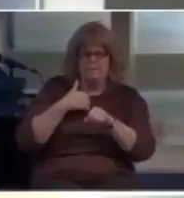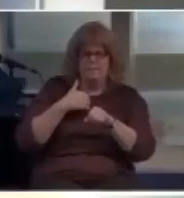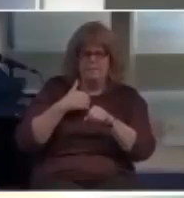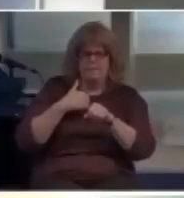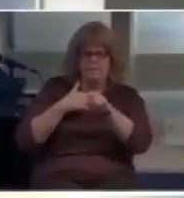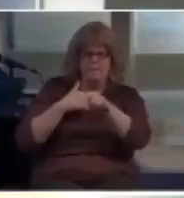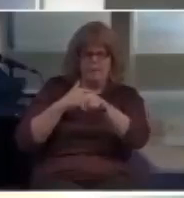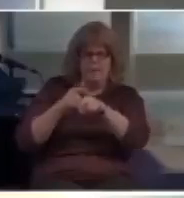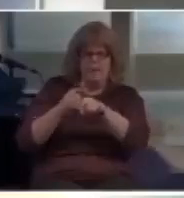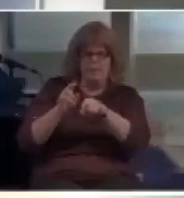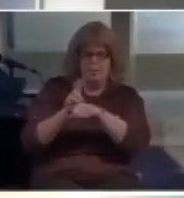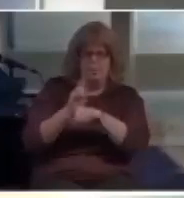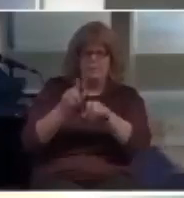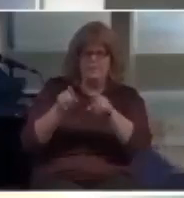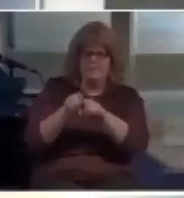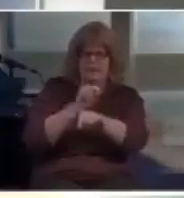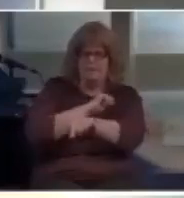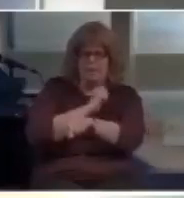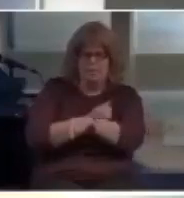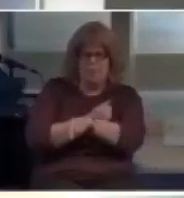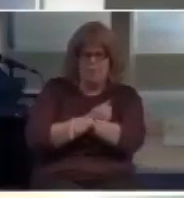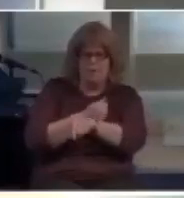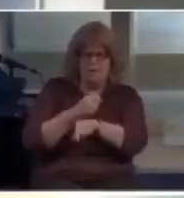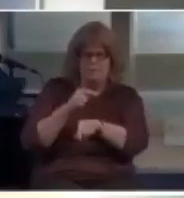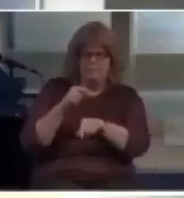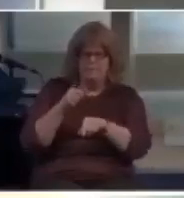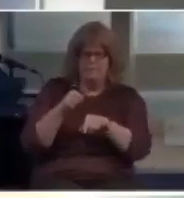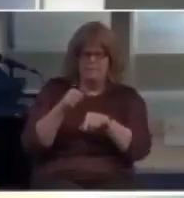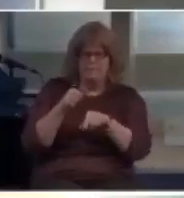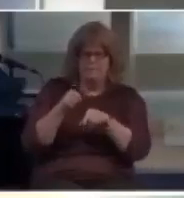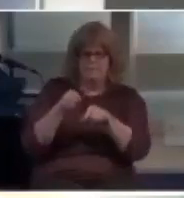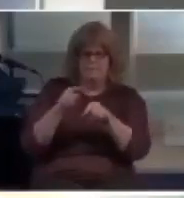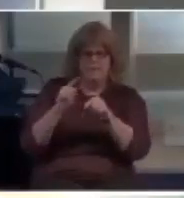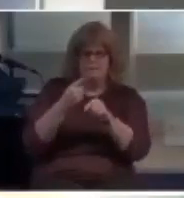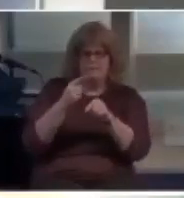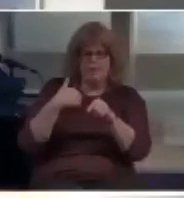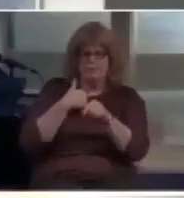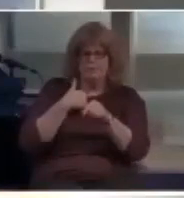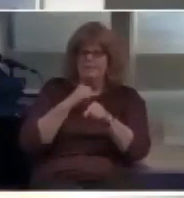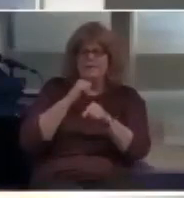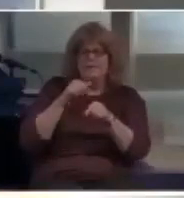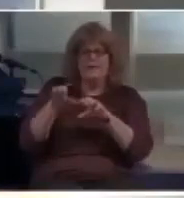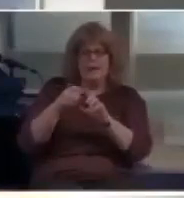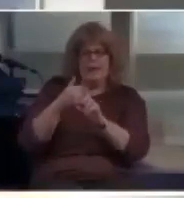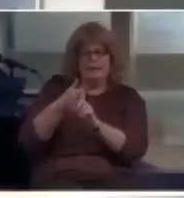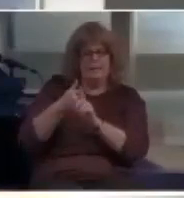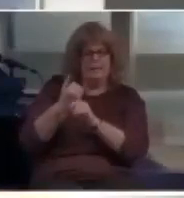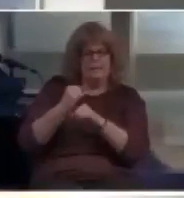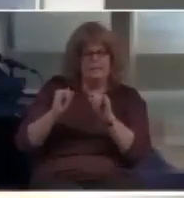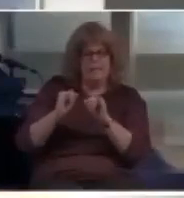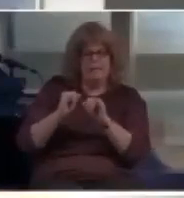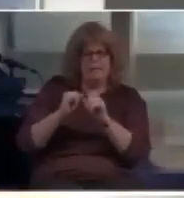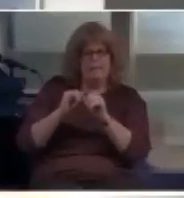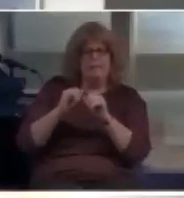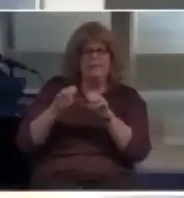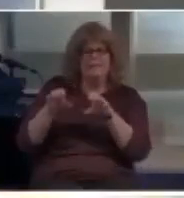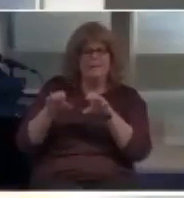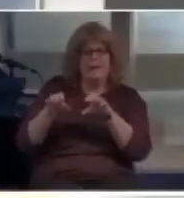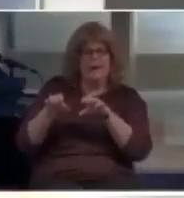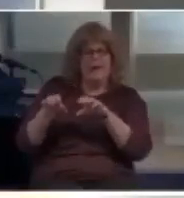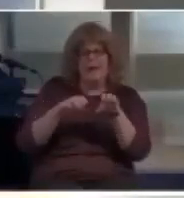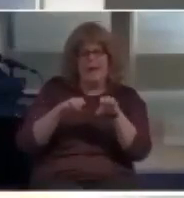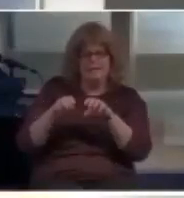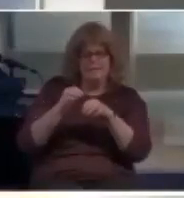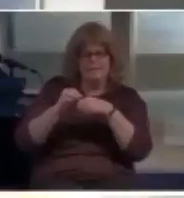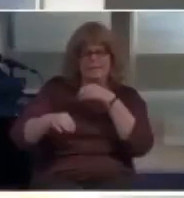beast's authority. He is not acting on his own, but he's acting in behalf of the